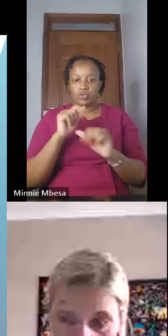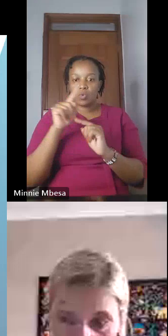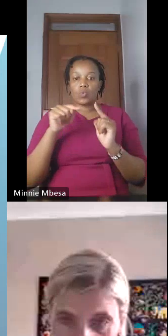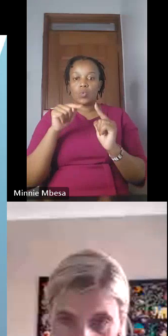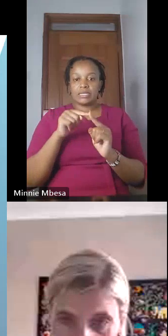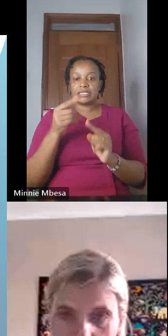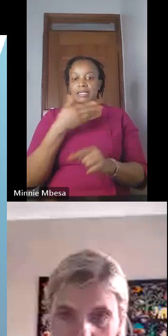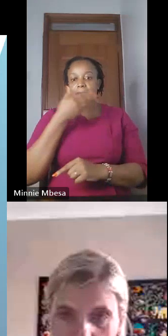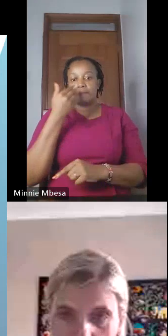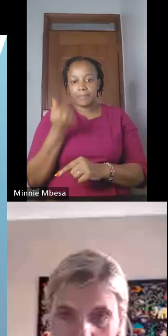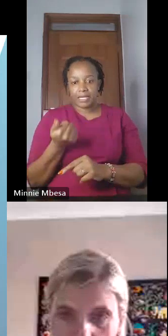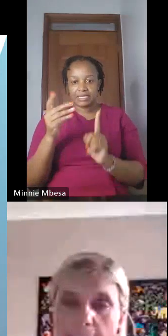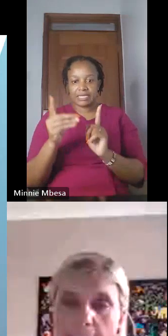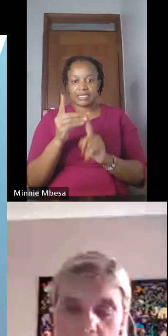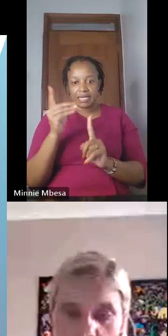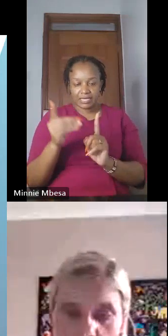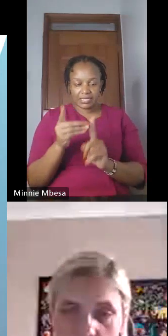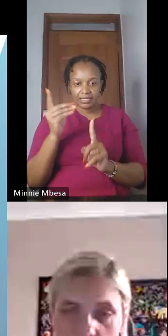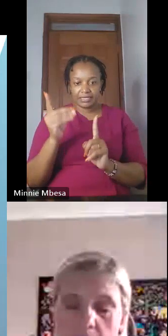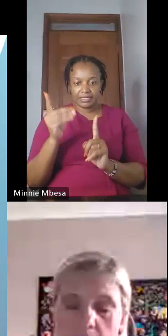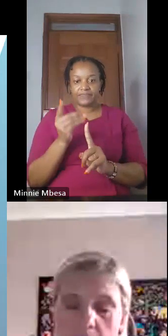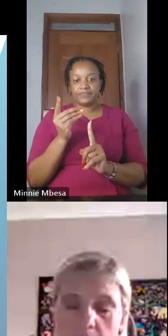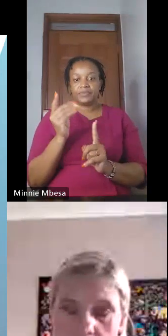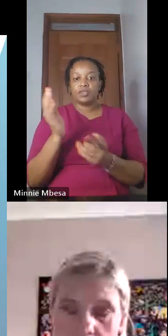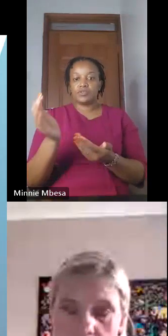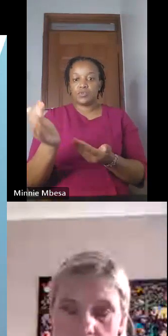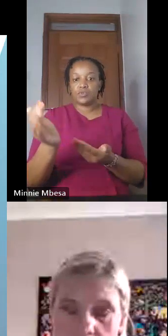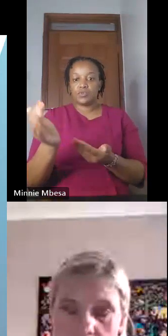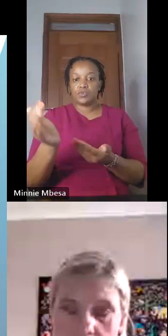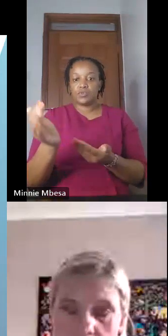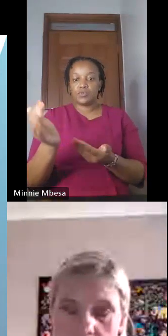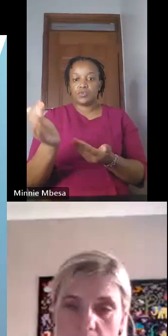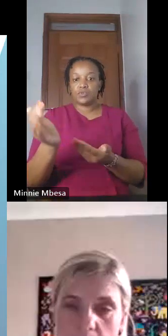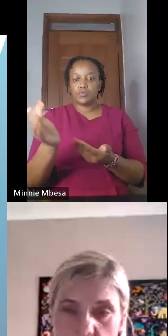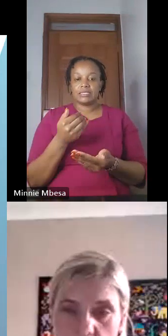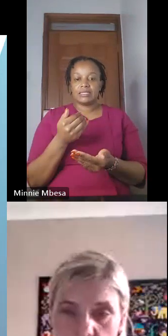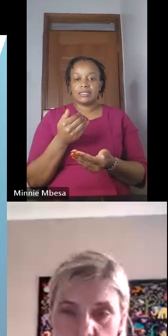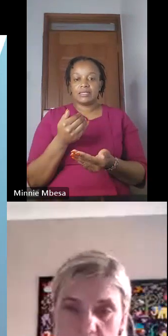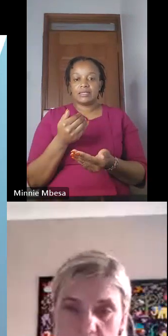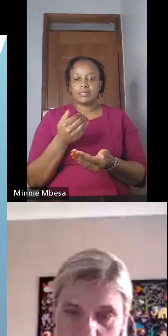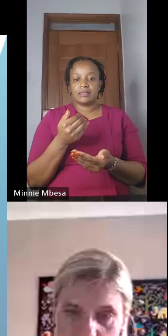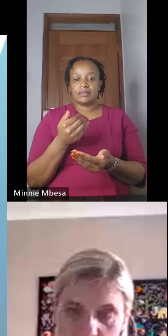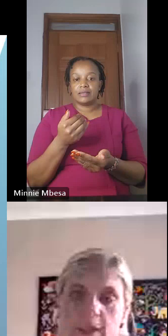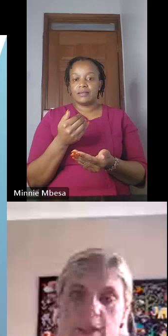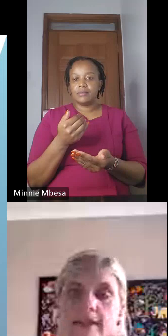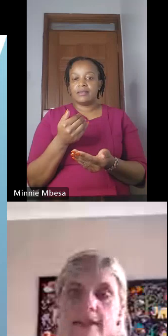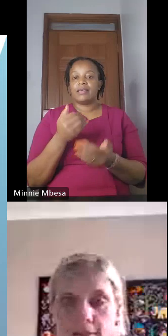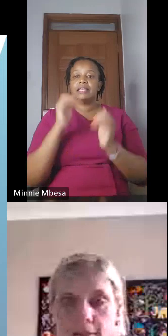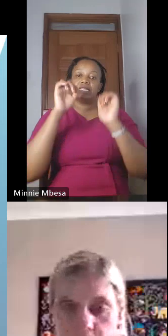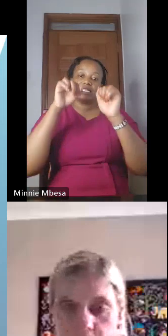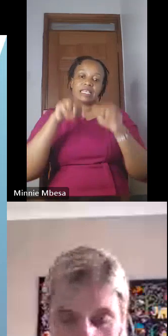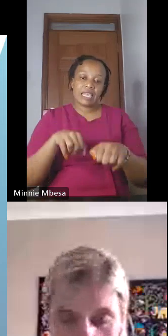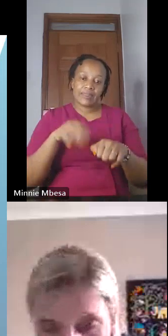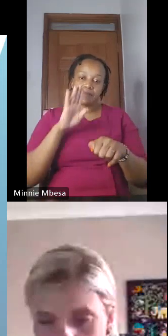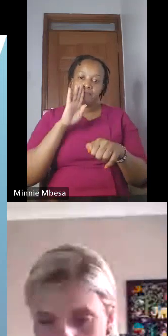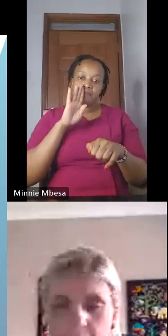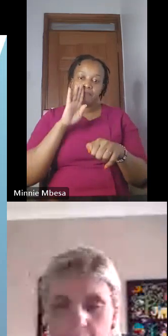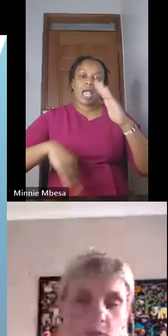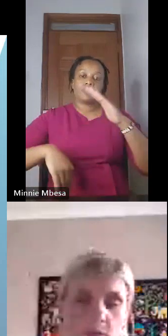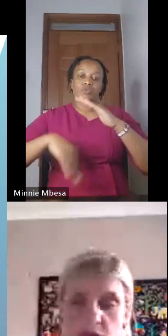to mobilize. And in general, like that, it can be up to a year later. So, say if you